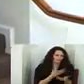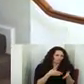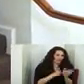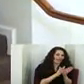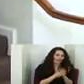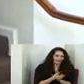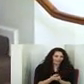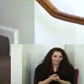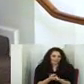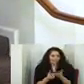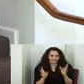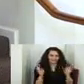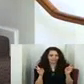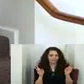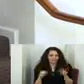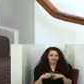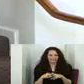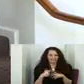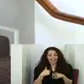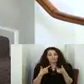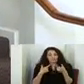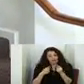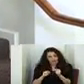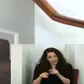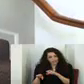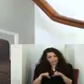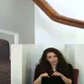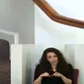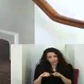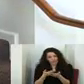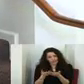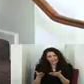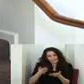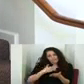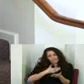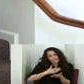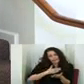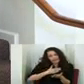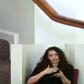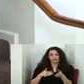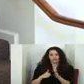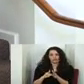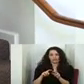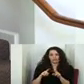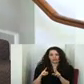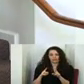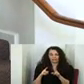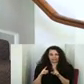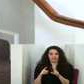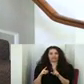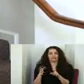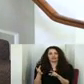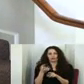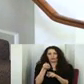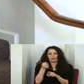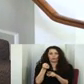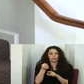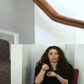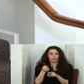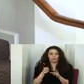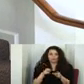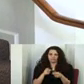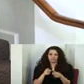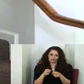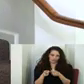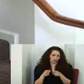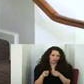is that I know when I try to do things my way, when I try to hold on to control, I make some big mistakes.